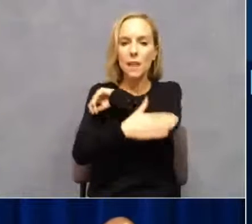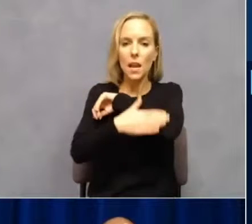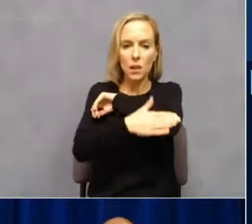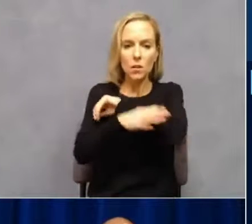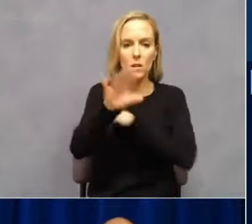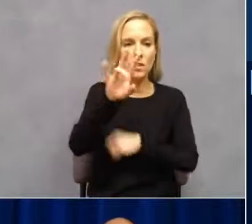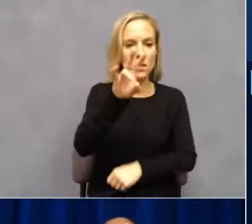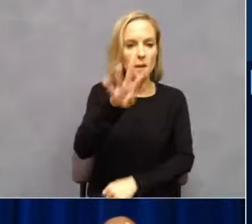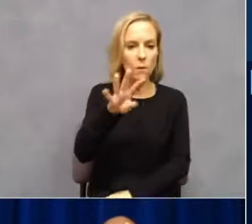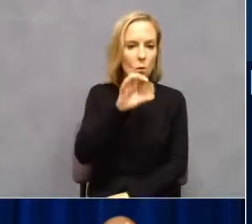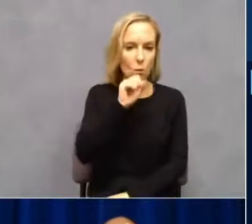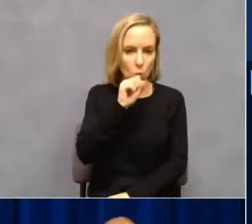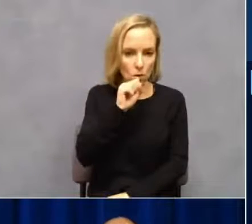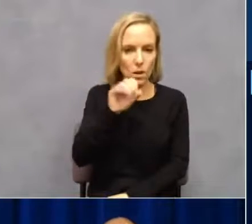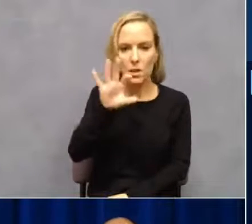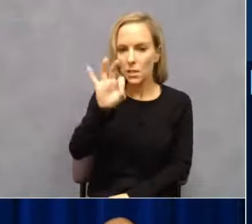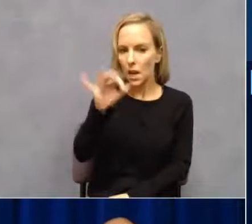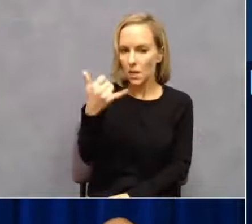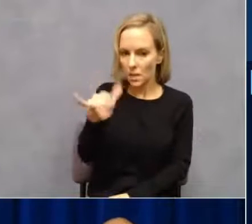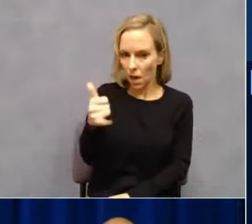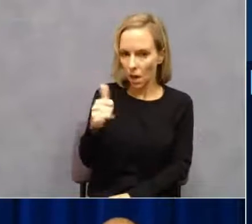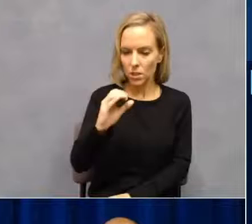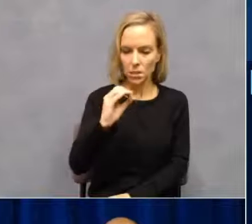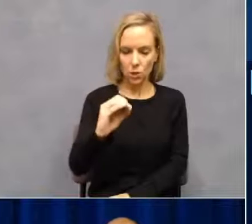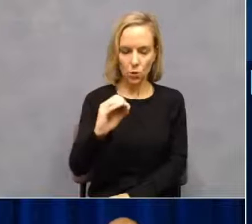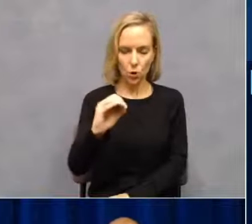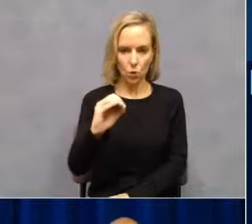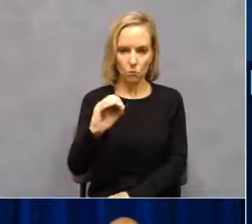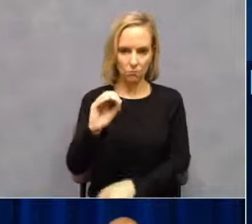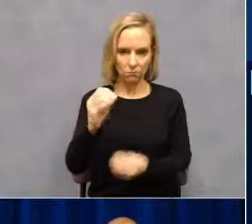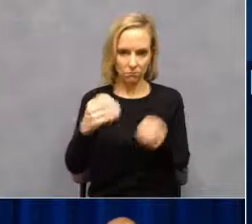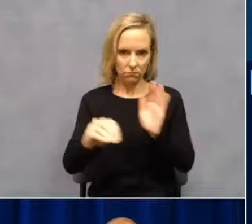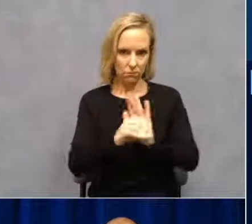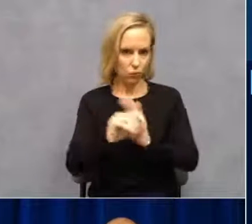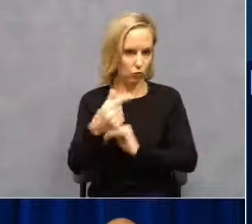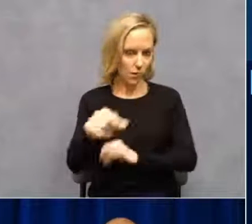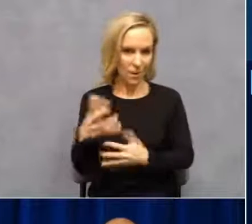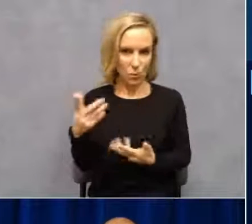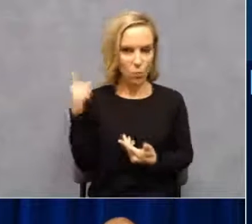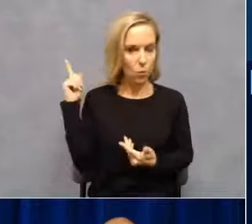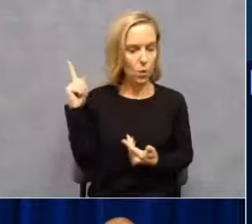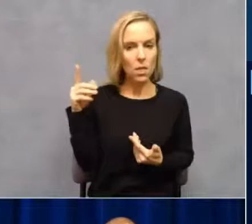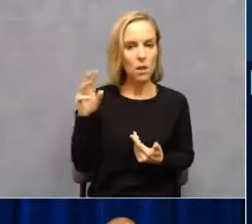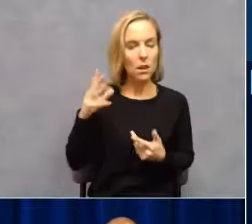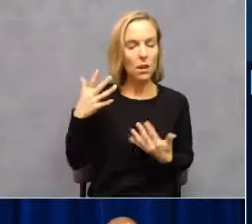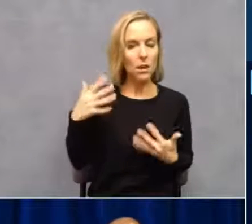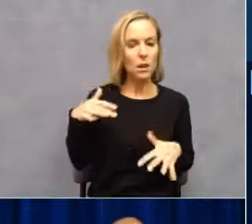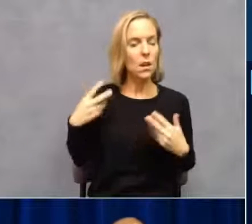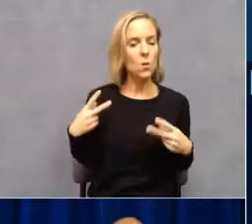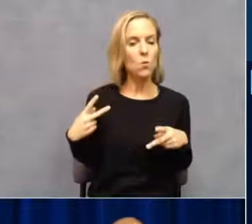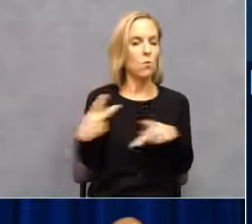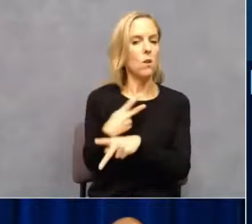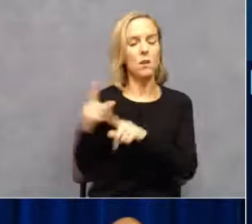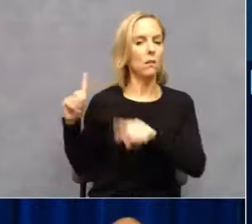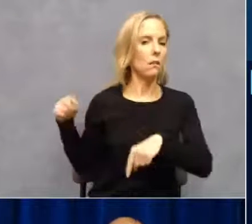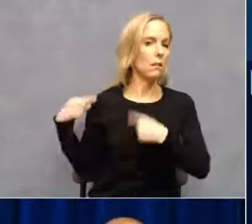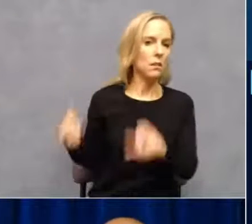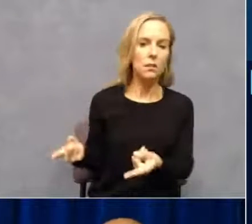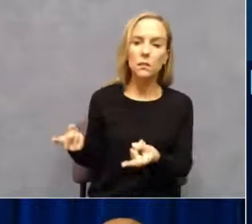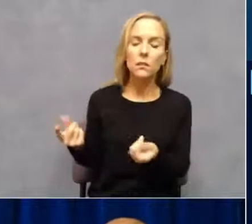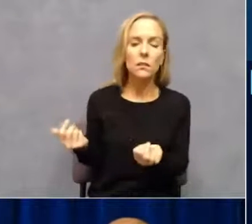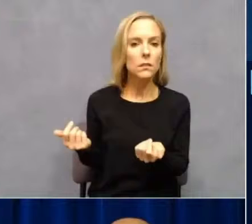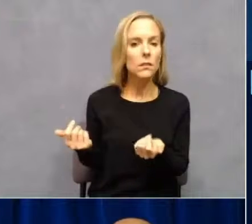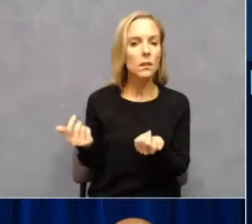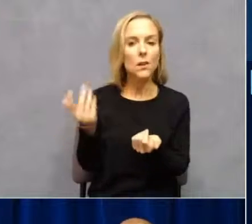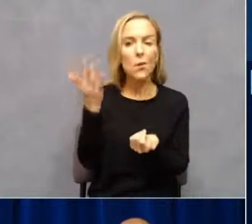orange, 9 yellow, and 0 green. This is the worst this map has ever looked. And every indication would suggest that